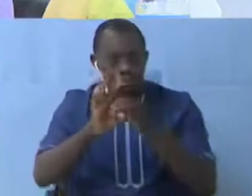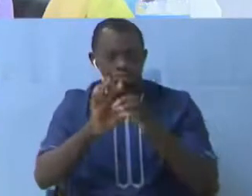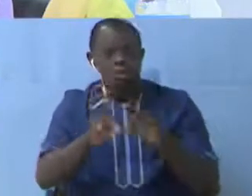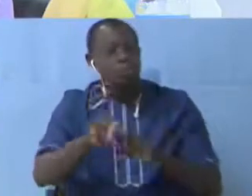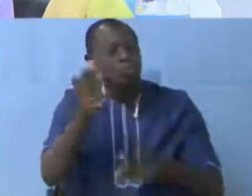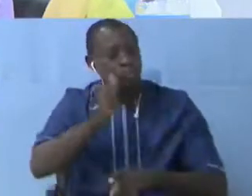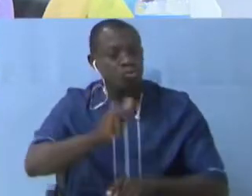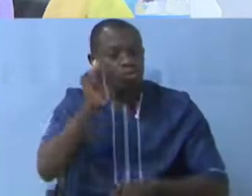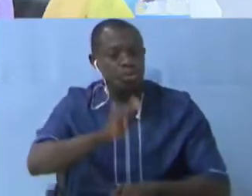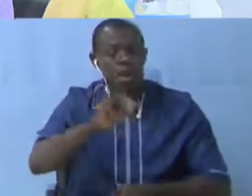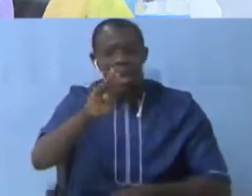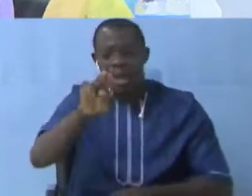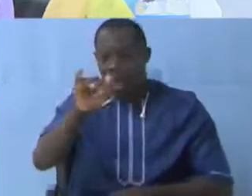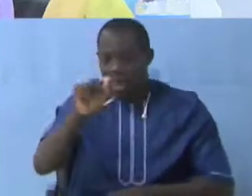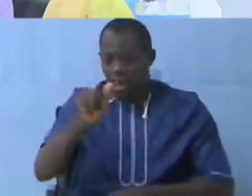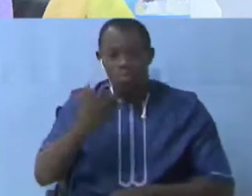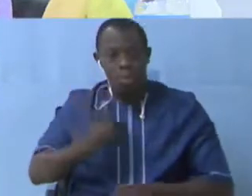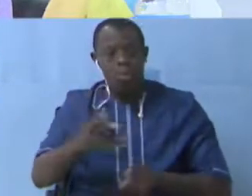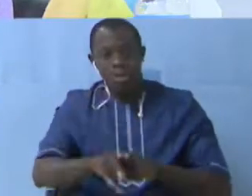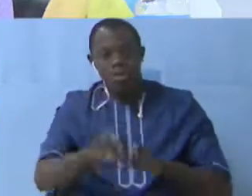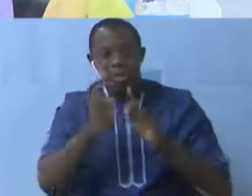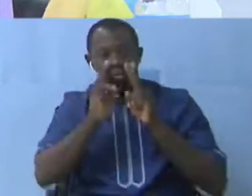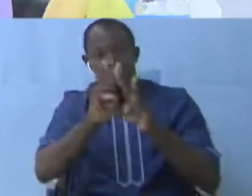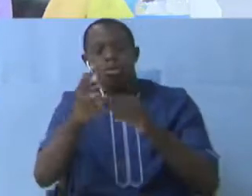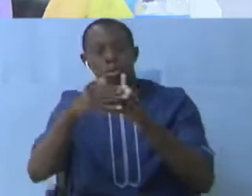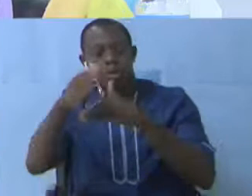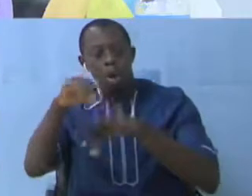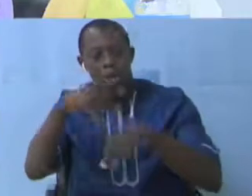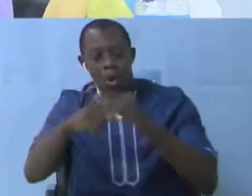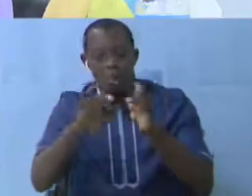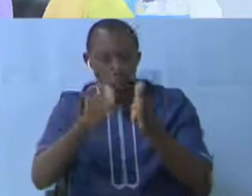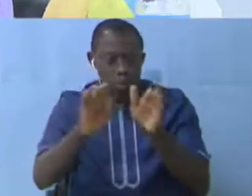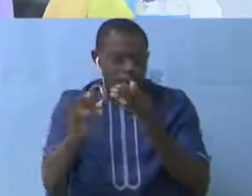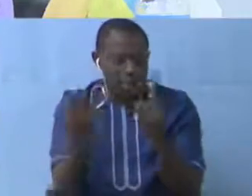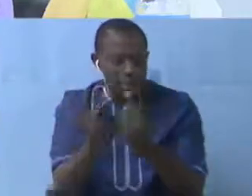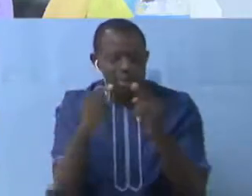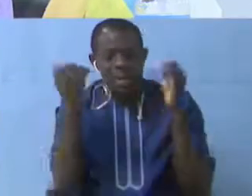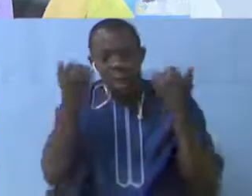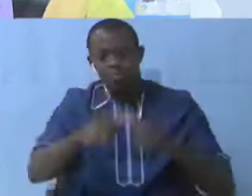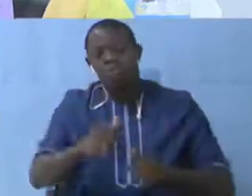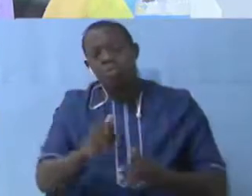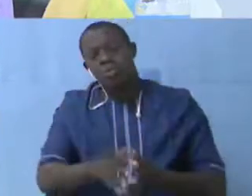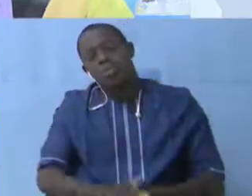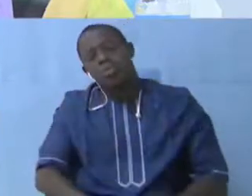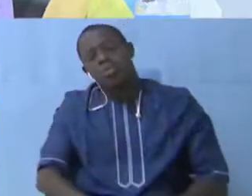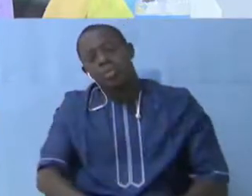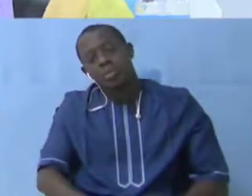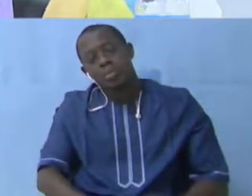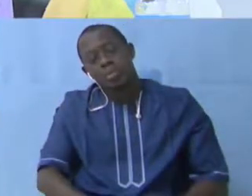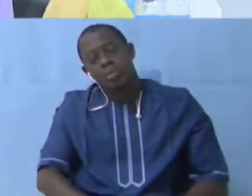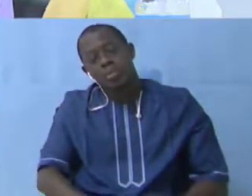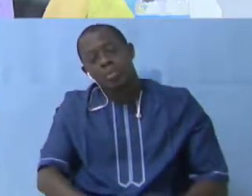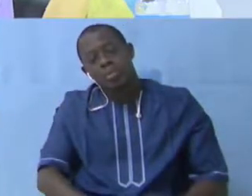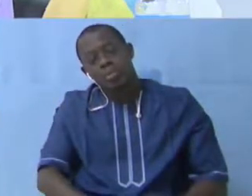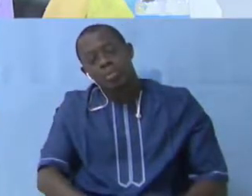jëfoo pour nag ñu yëdu li doxali ni yenn mbootaay yi nga xam ne ni ñooy dox ci wàlli ak doomu aadama.